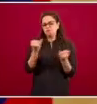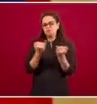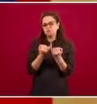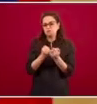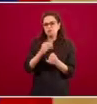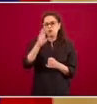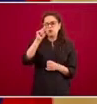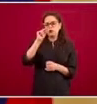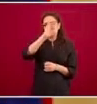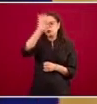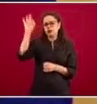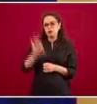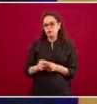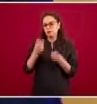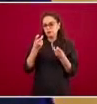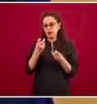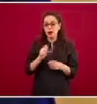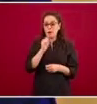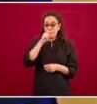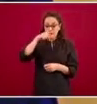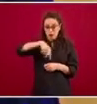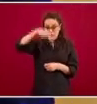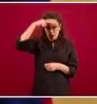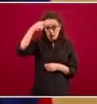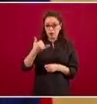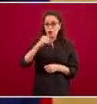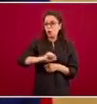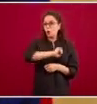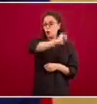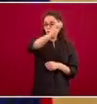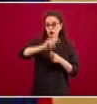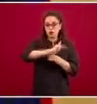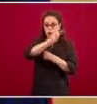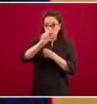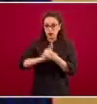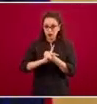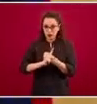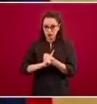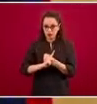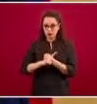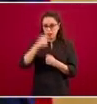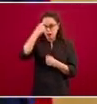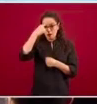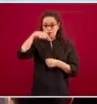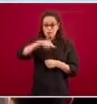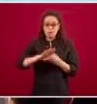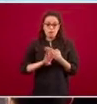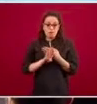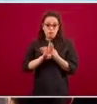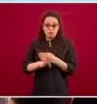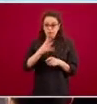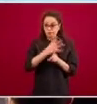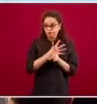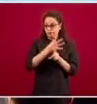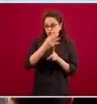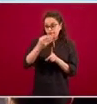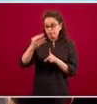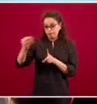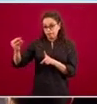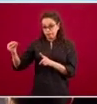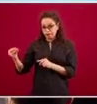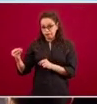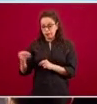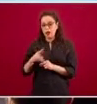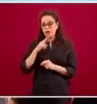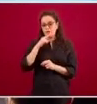then it got determined that the best way to handle their specific case was to send them home, for example.